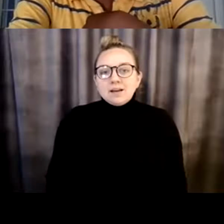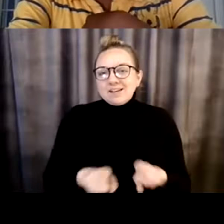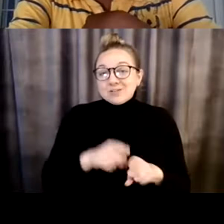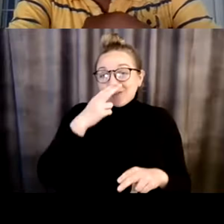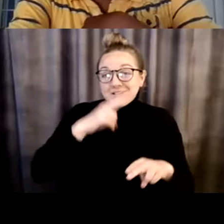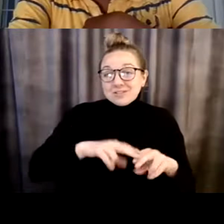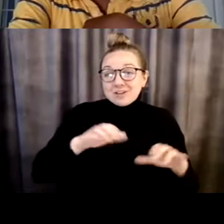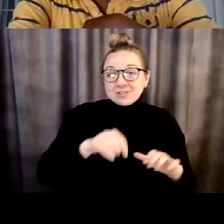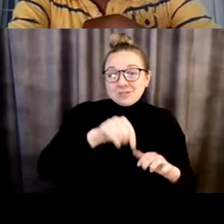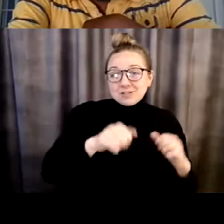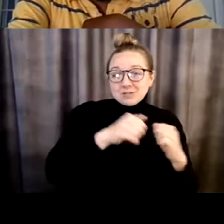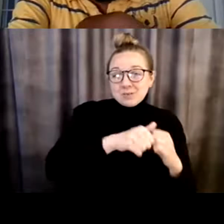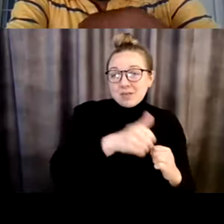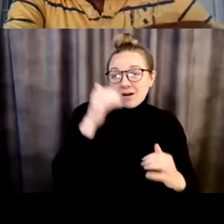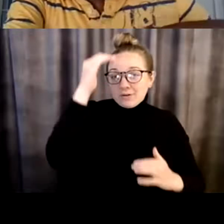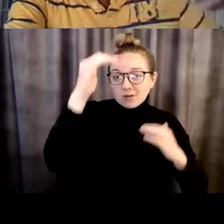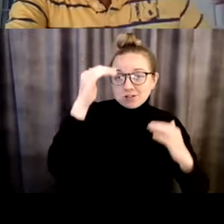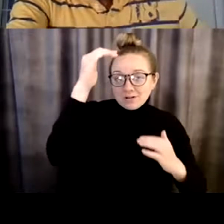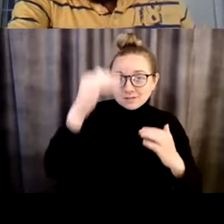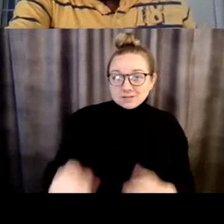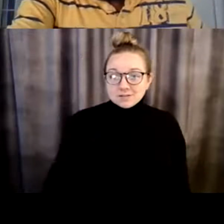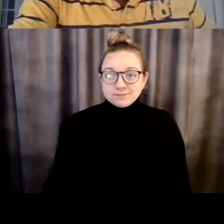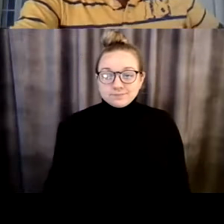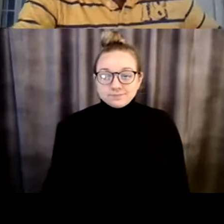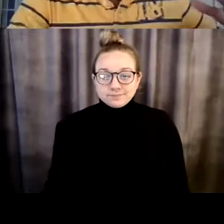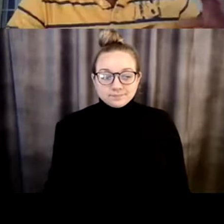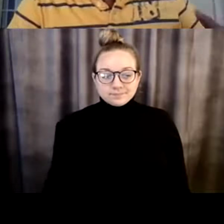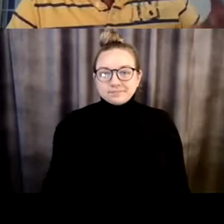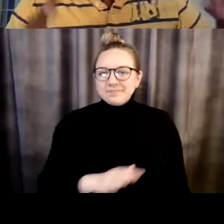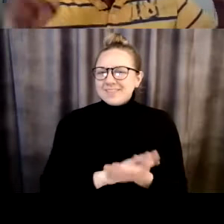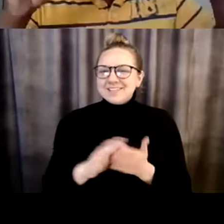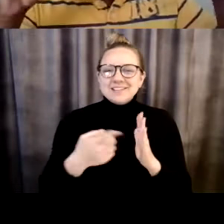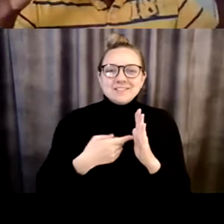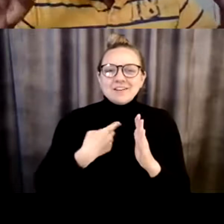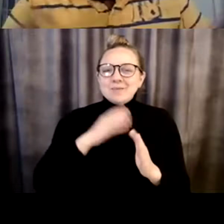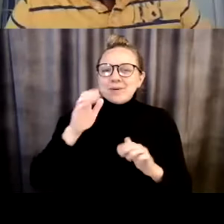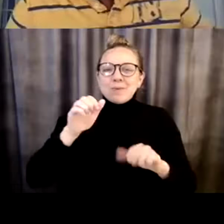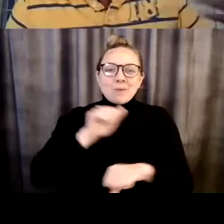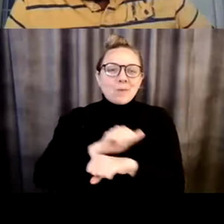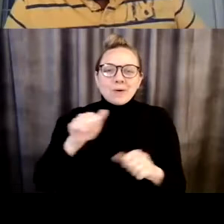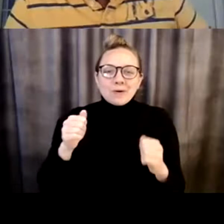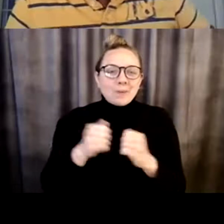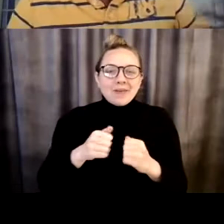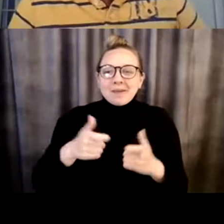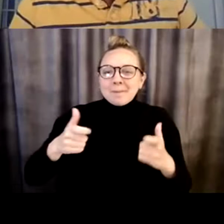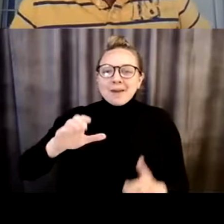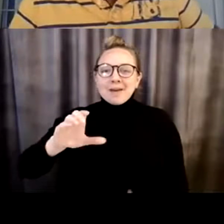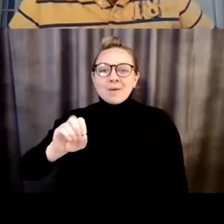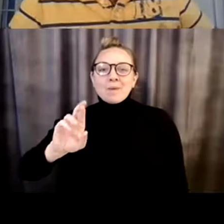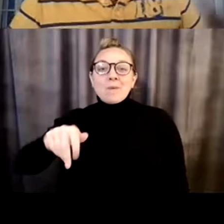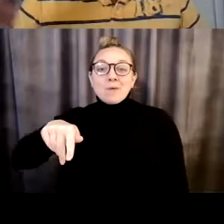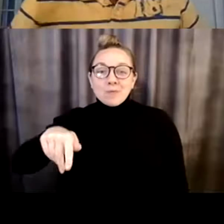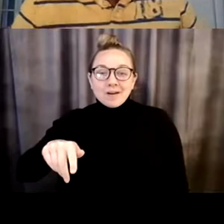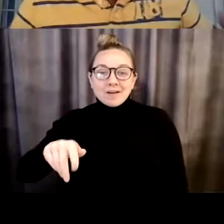that, you know, we have opportunities where we get to work with maybe like a corporate company, and we do a little, we call the corporate recess, where we jump in and like run essentially